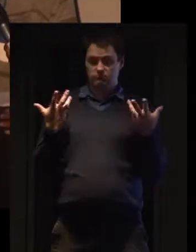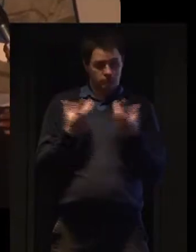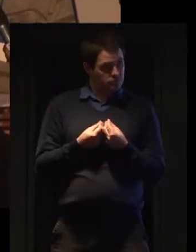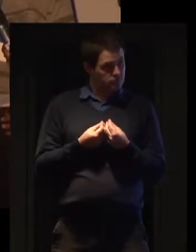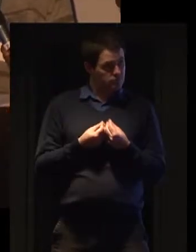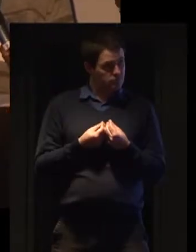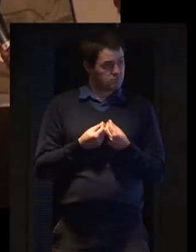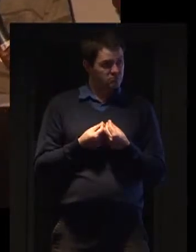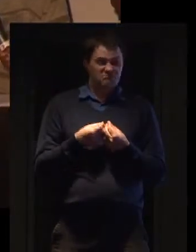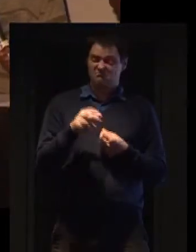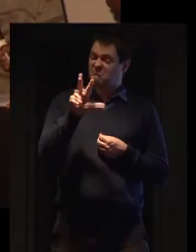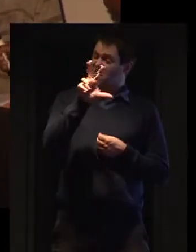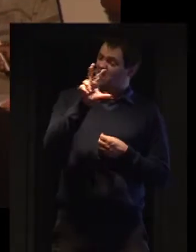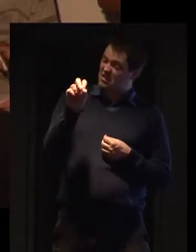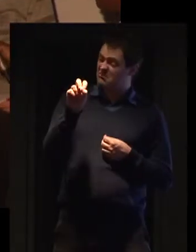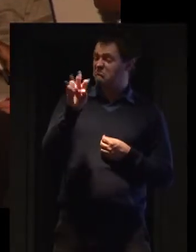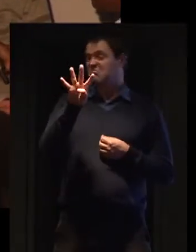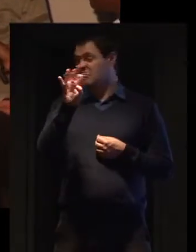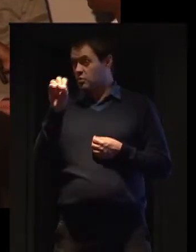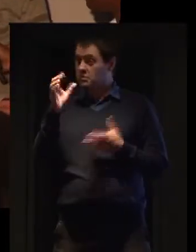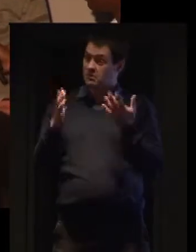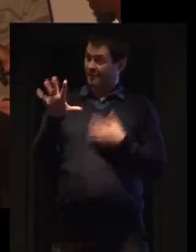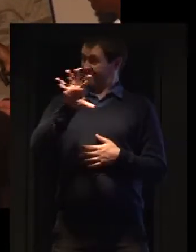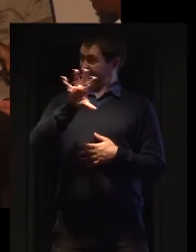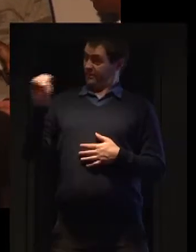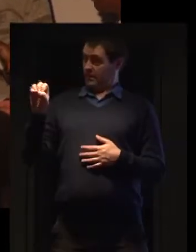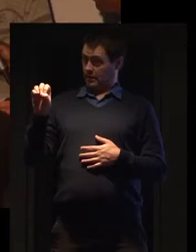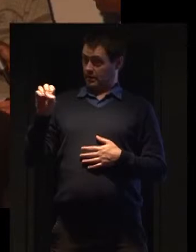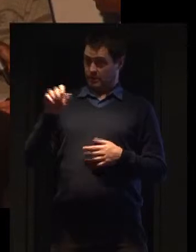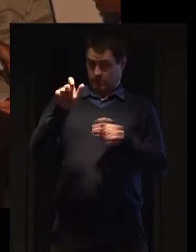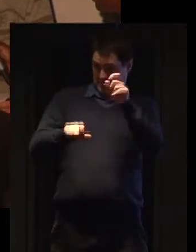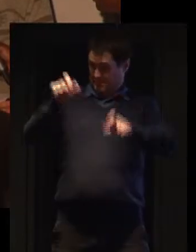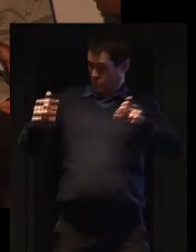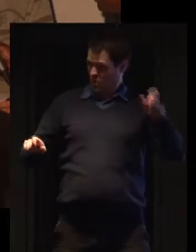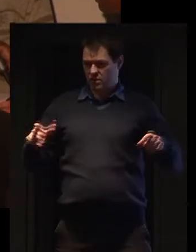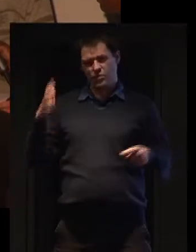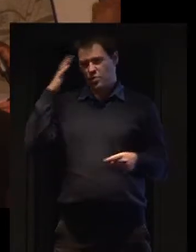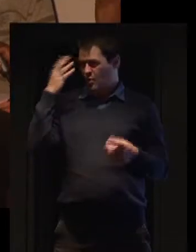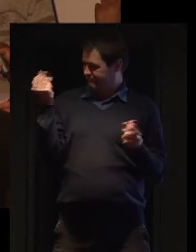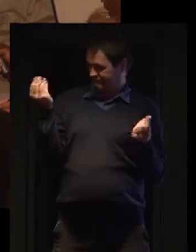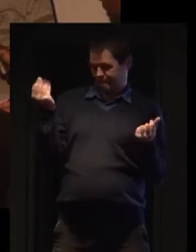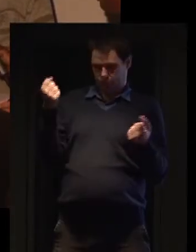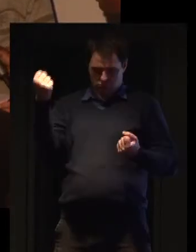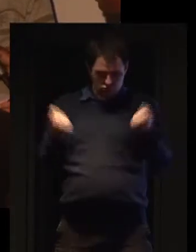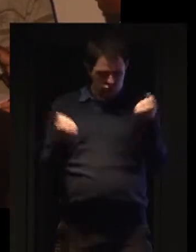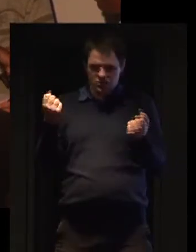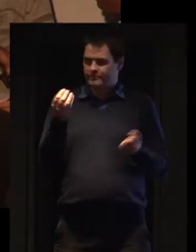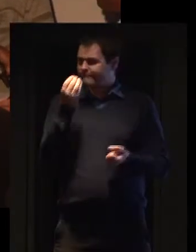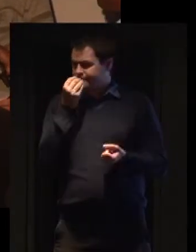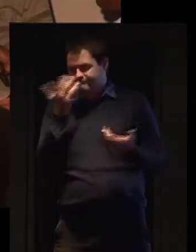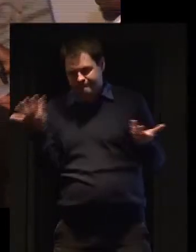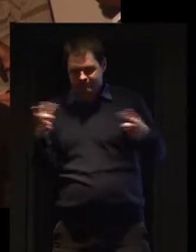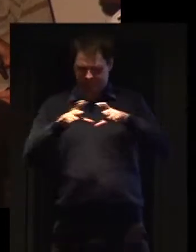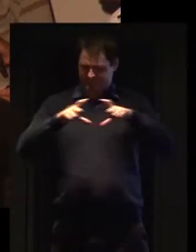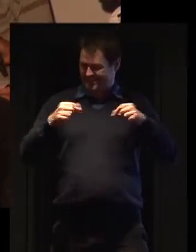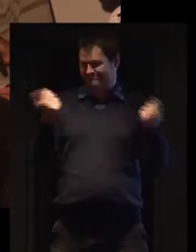30, 40 people would not pay for transportation or for a hot meal or a ticket for the